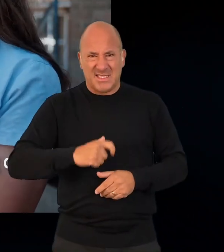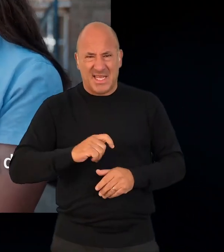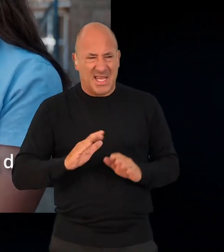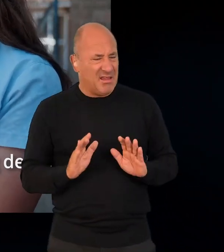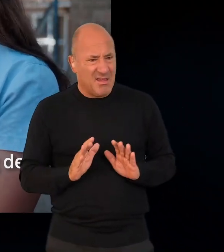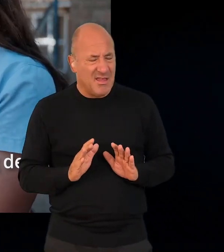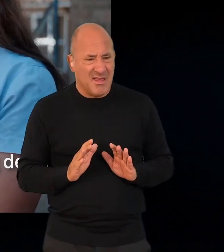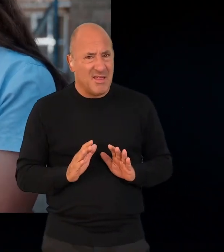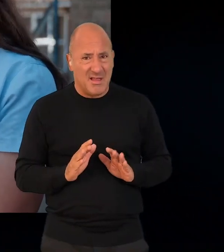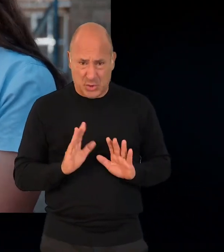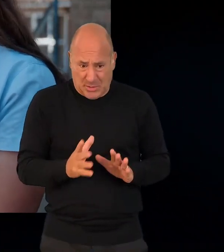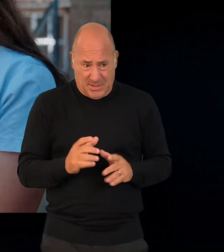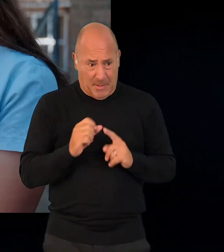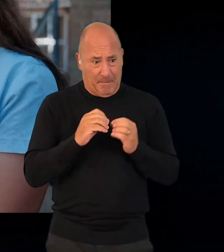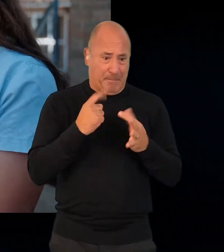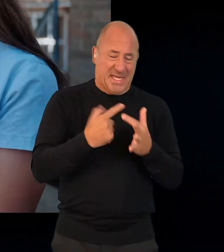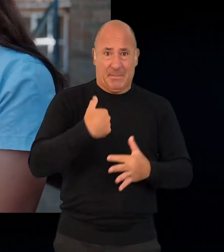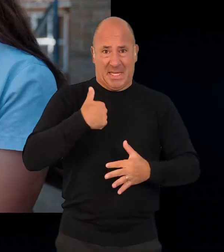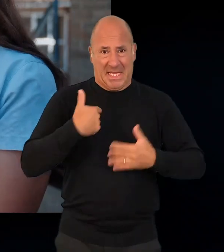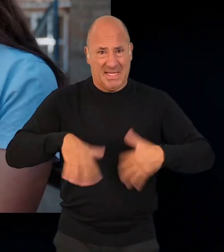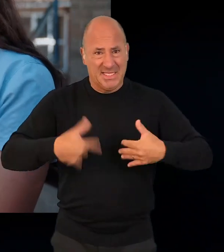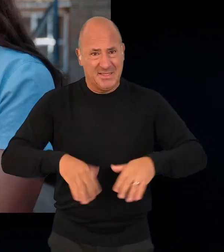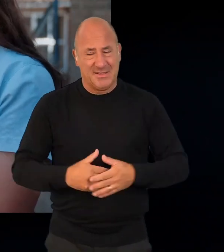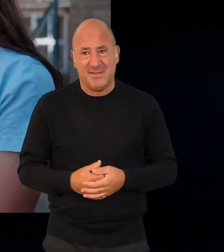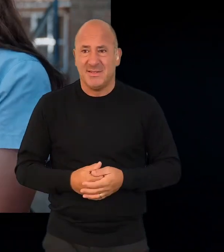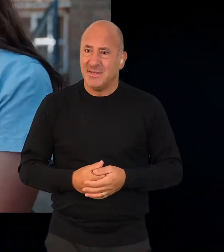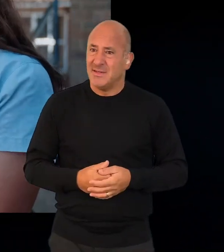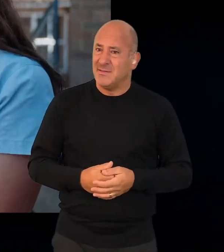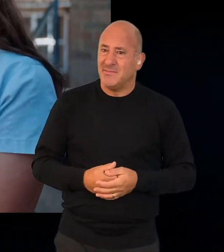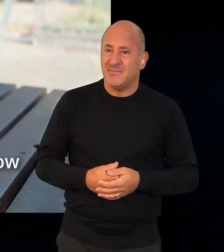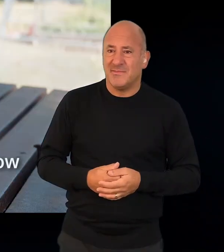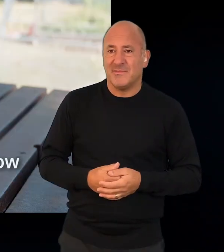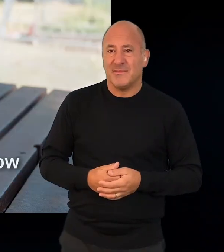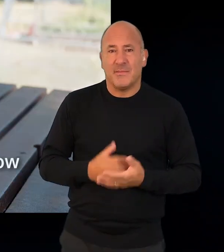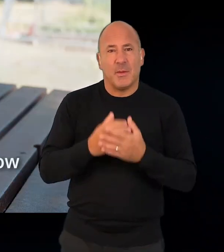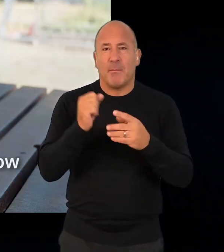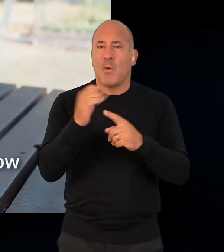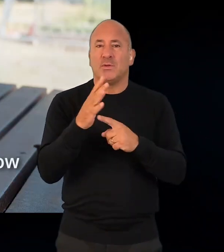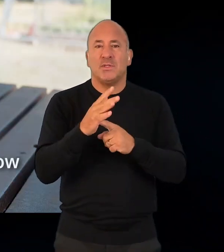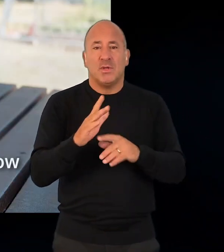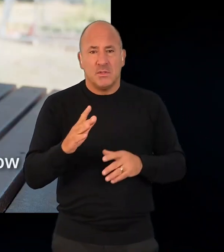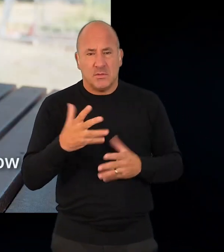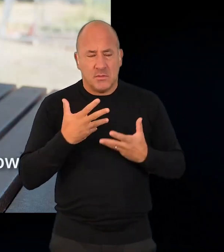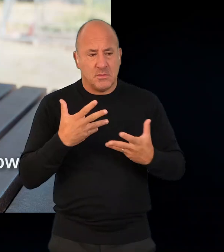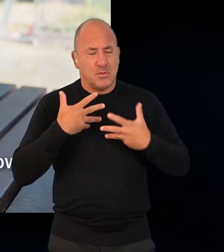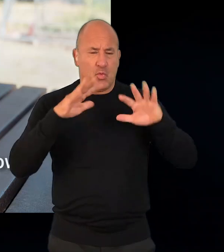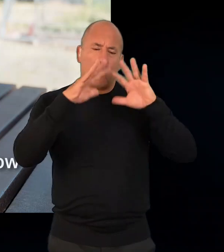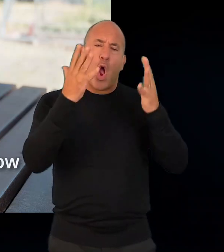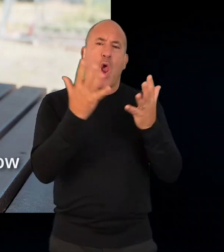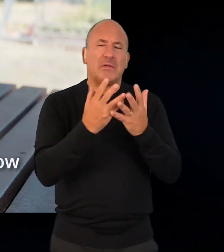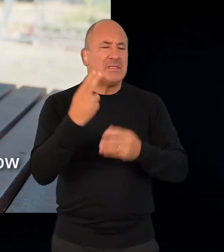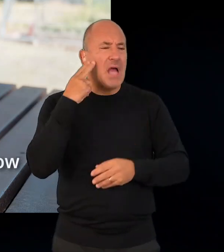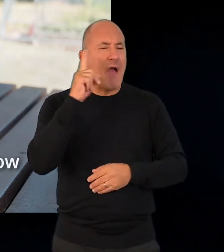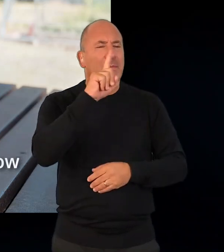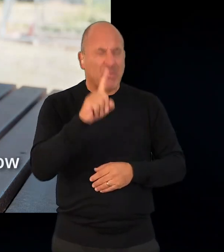deaf isn't your whole entire identity, just be you. What's important is I'm